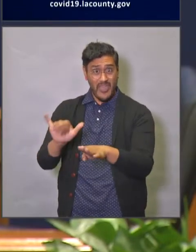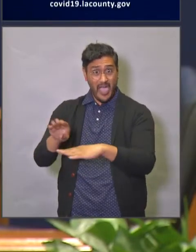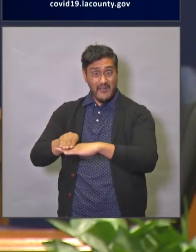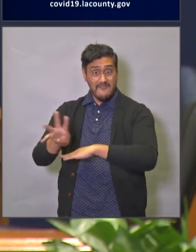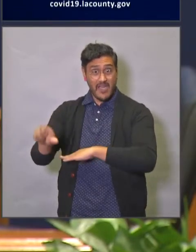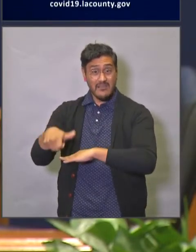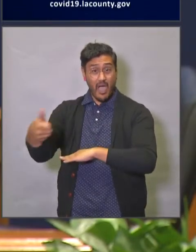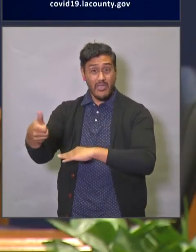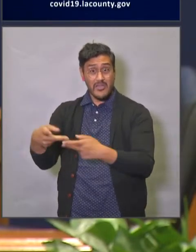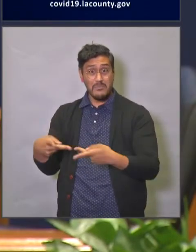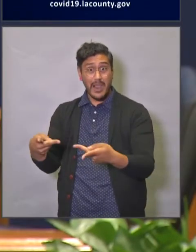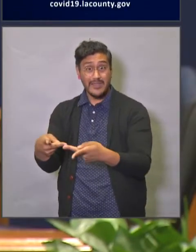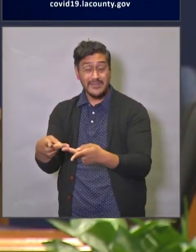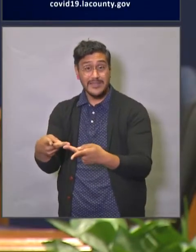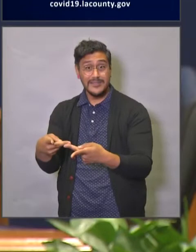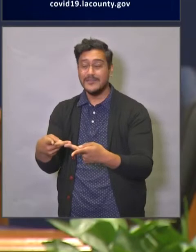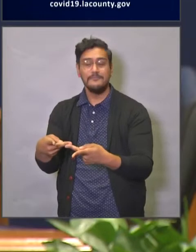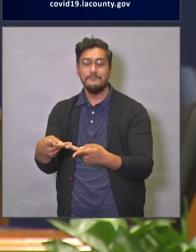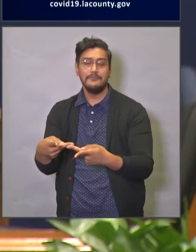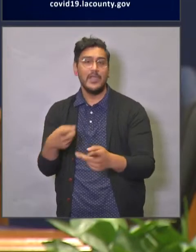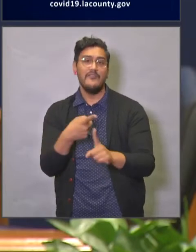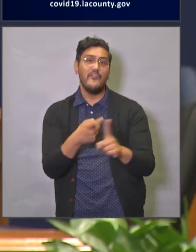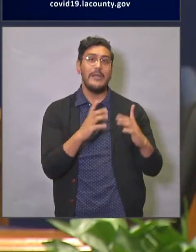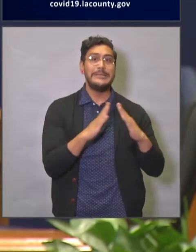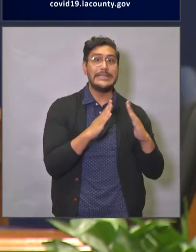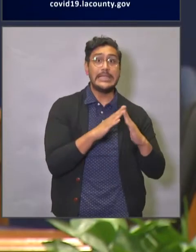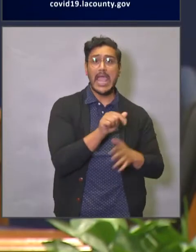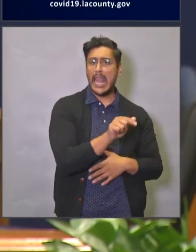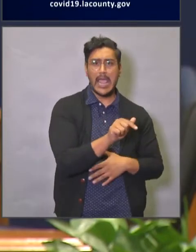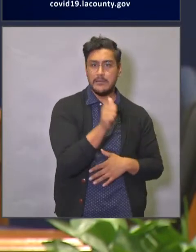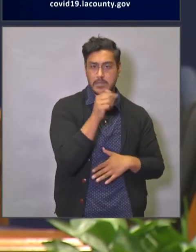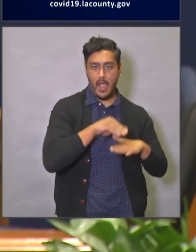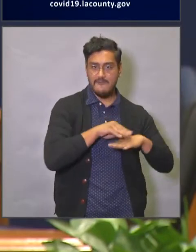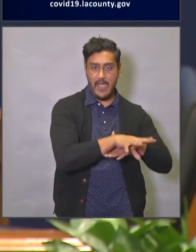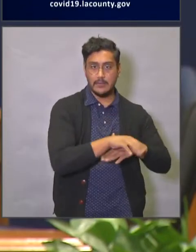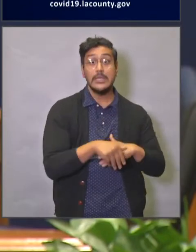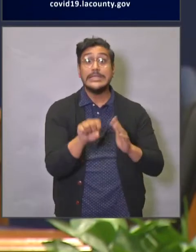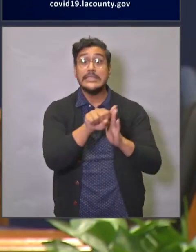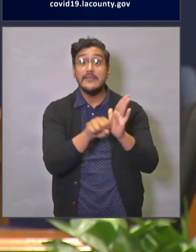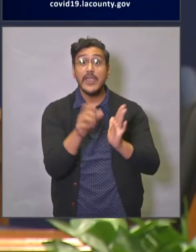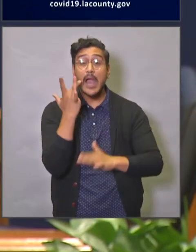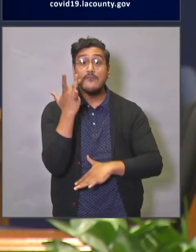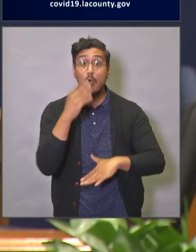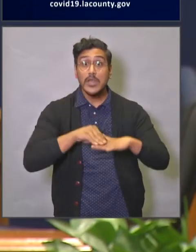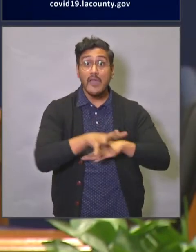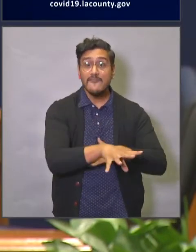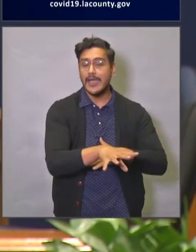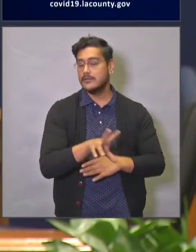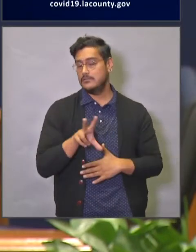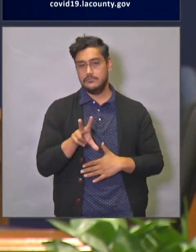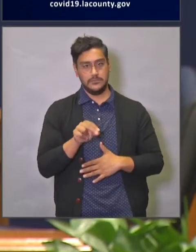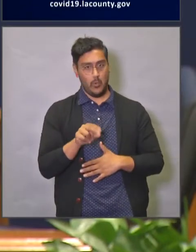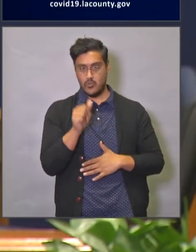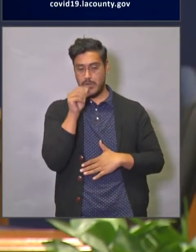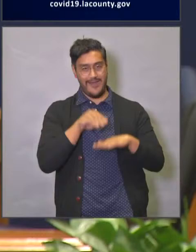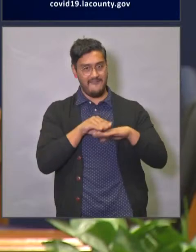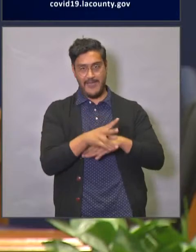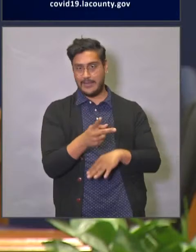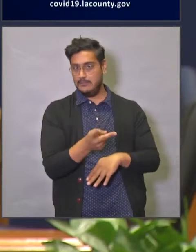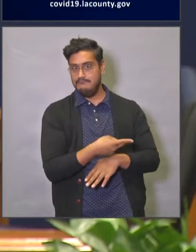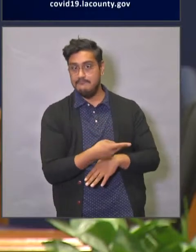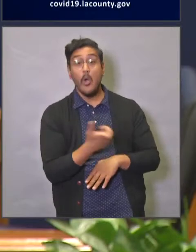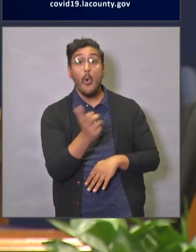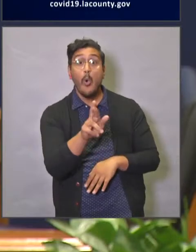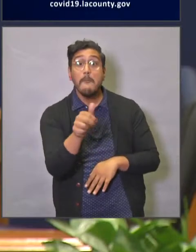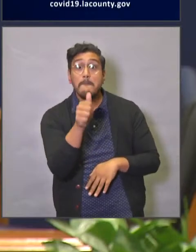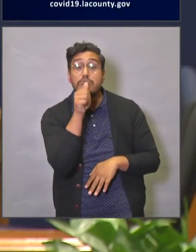testing sites, including those run by the City of Los Angeles, the State of California run testing sites, or other private sector partners,